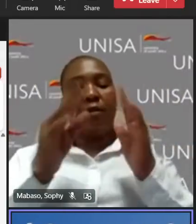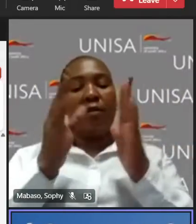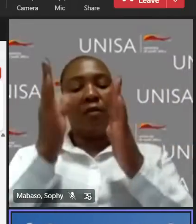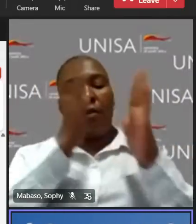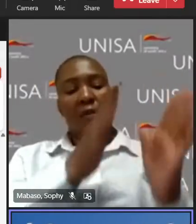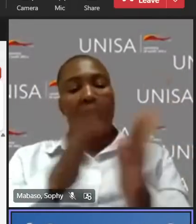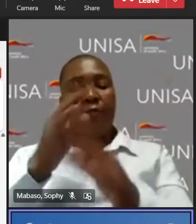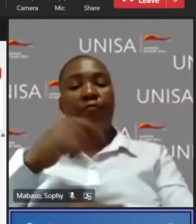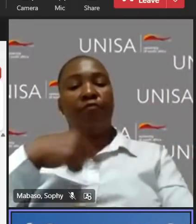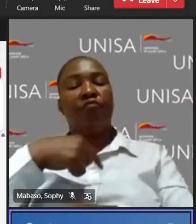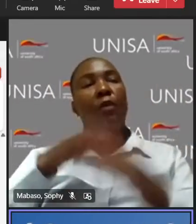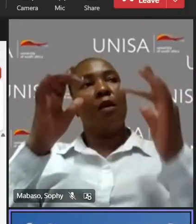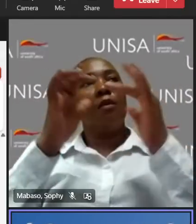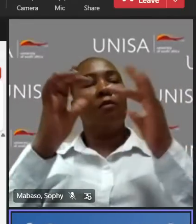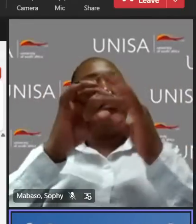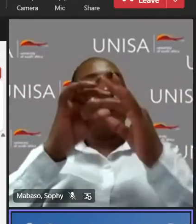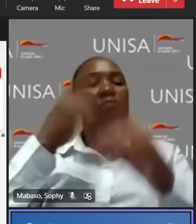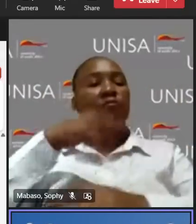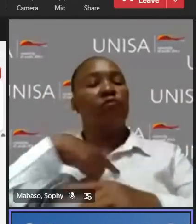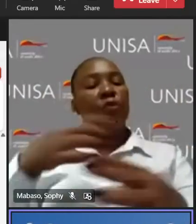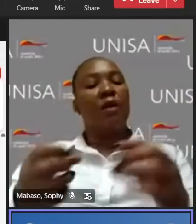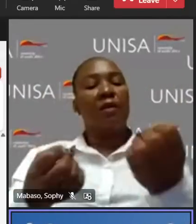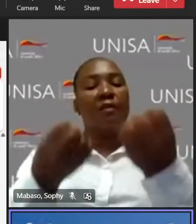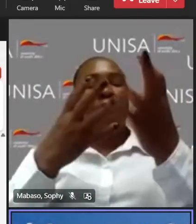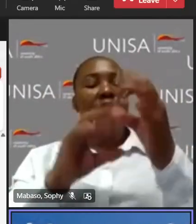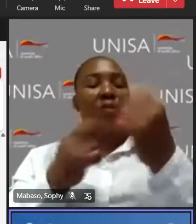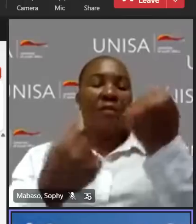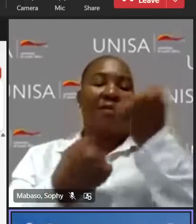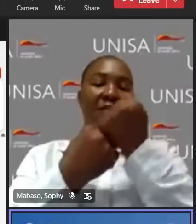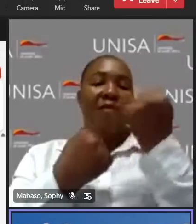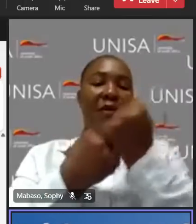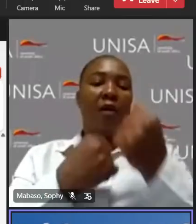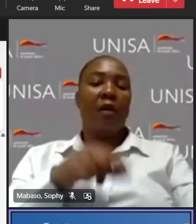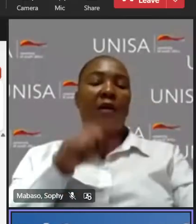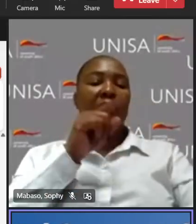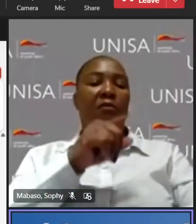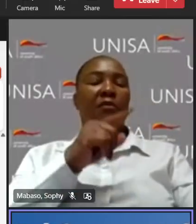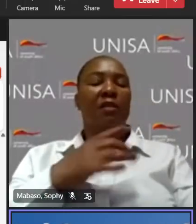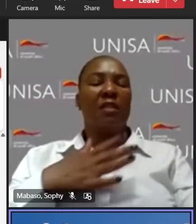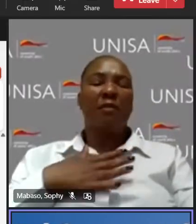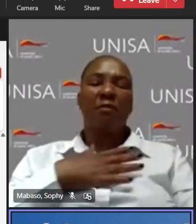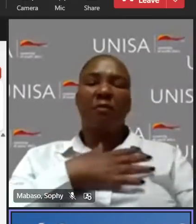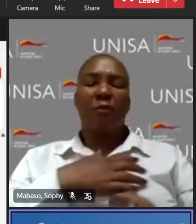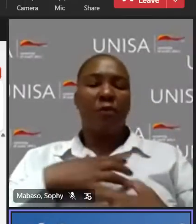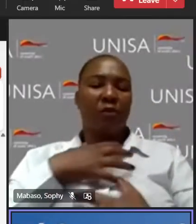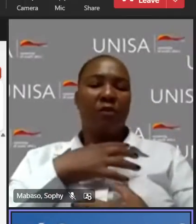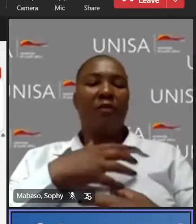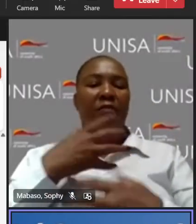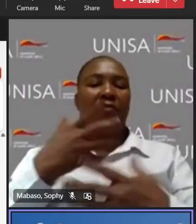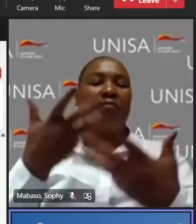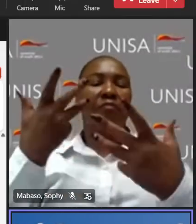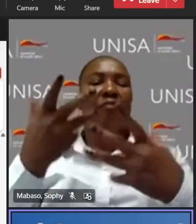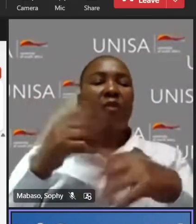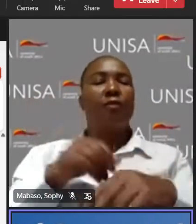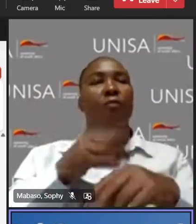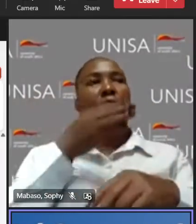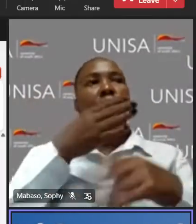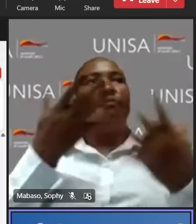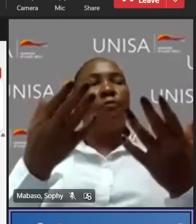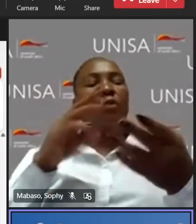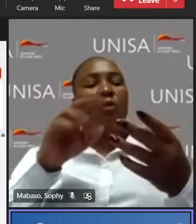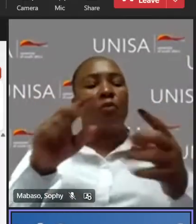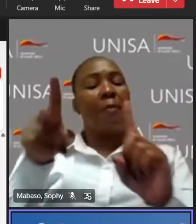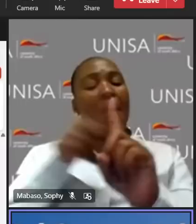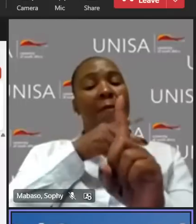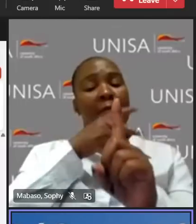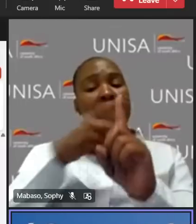that we can give you support. It's also emotional taxing to be a victim